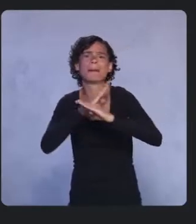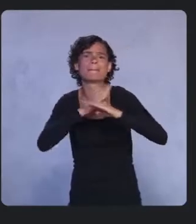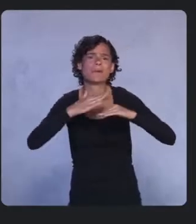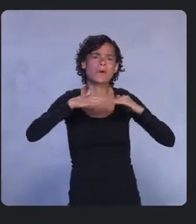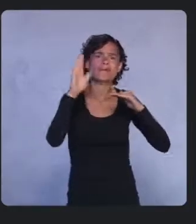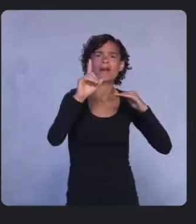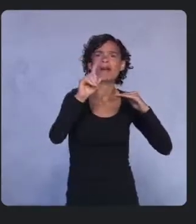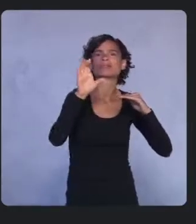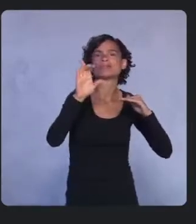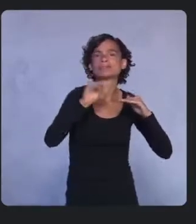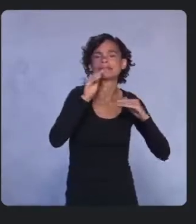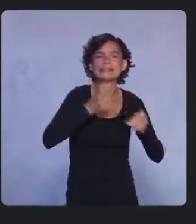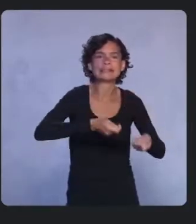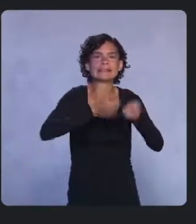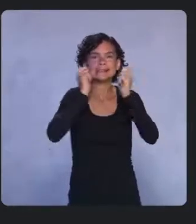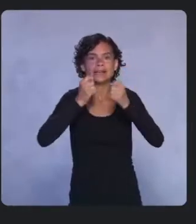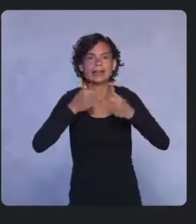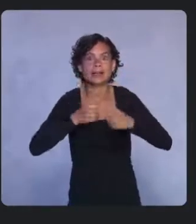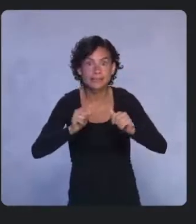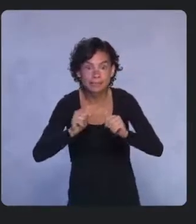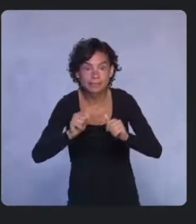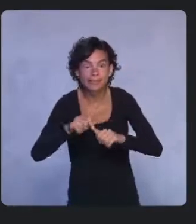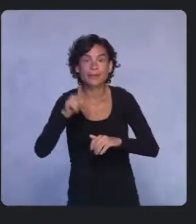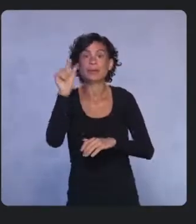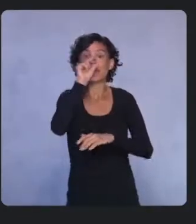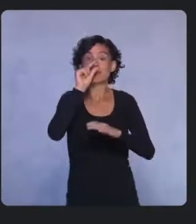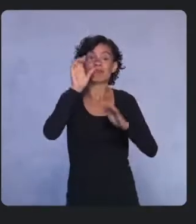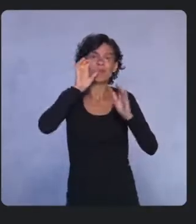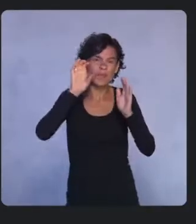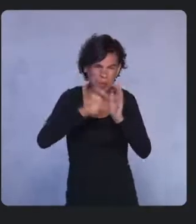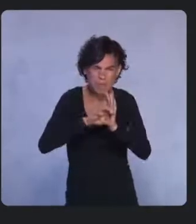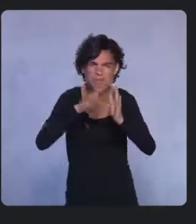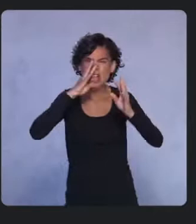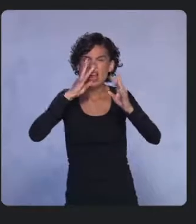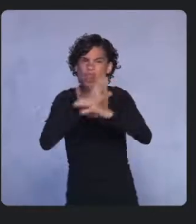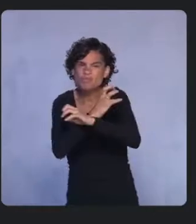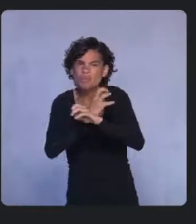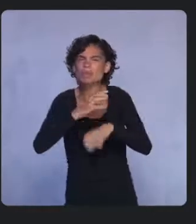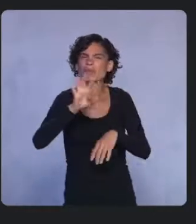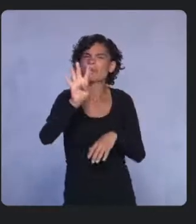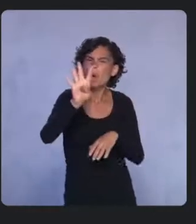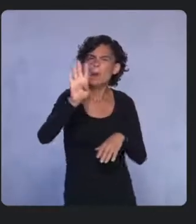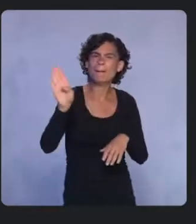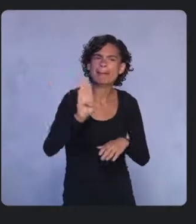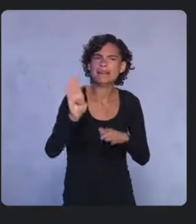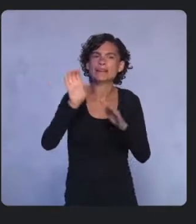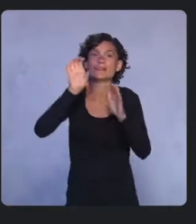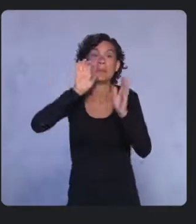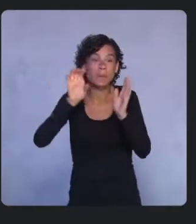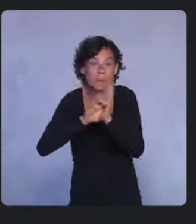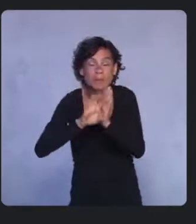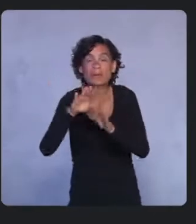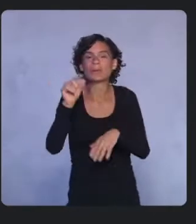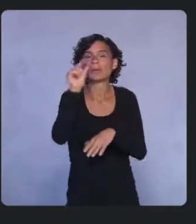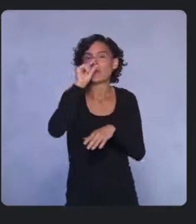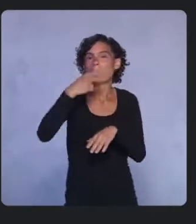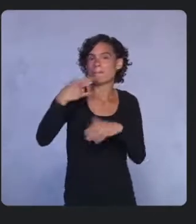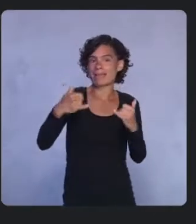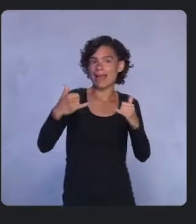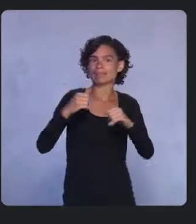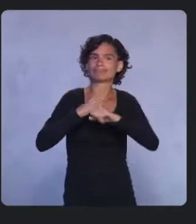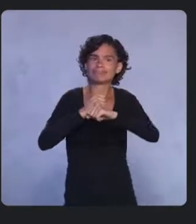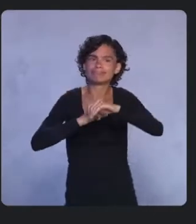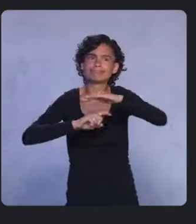attempts. Google Photos encrypts 4 billion photos. And Google Play Protect runs security scans on 100